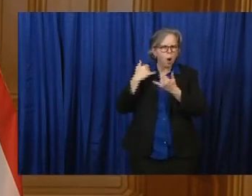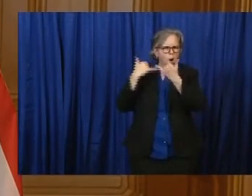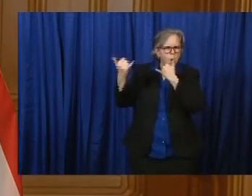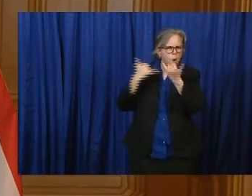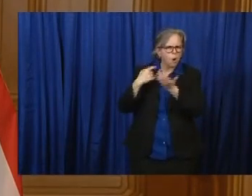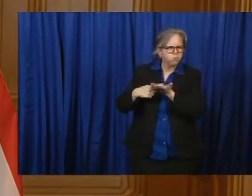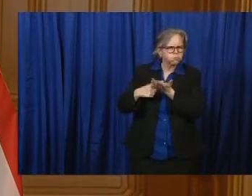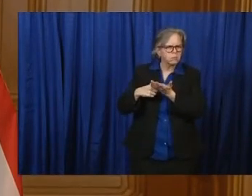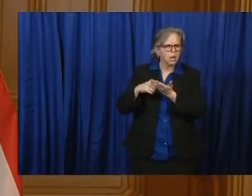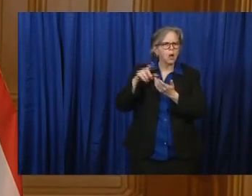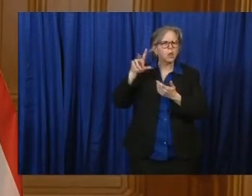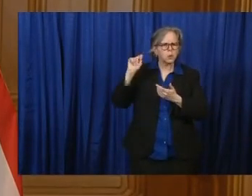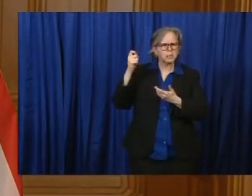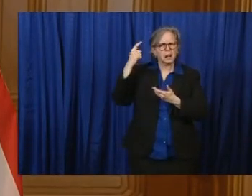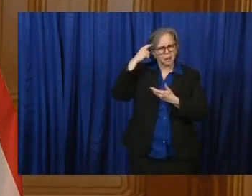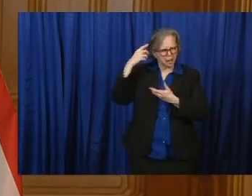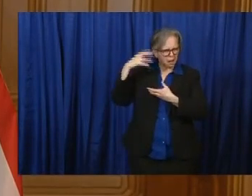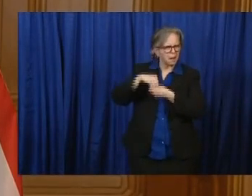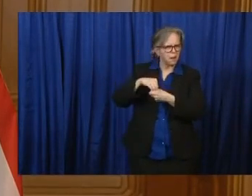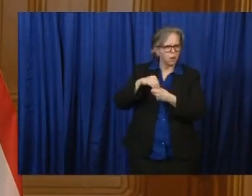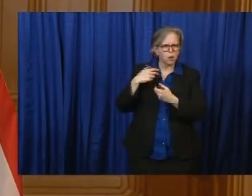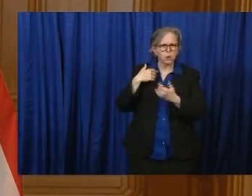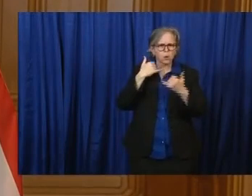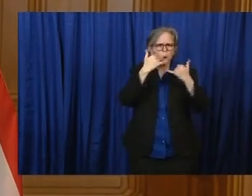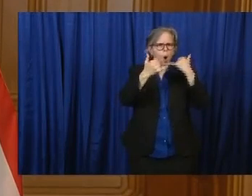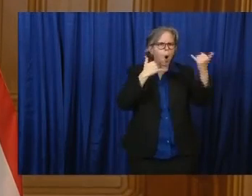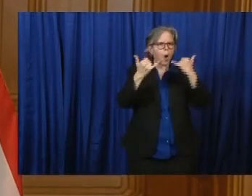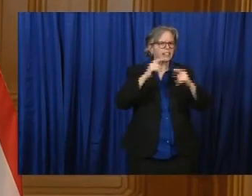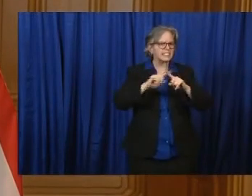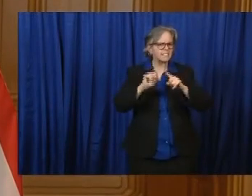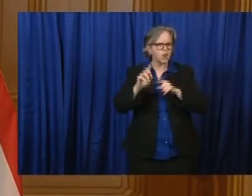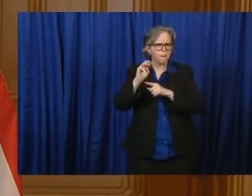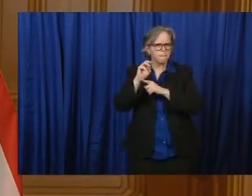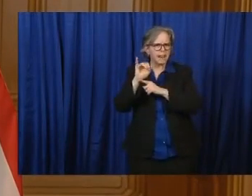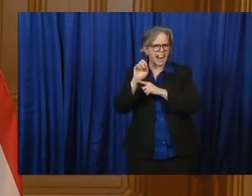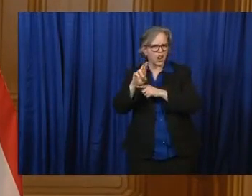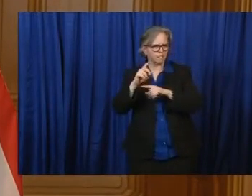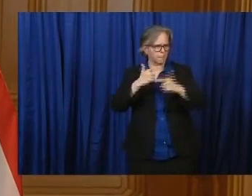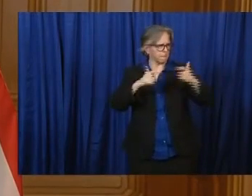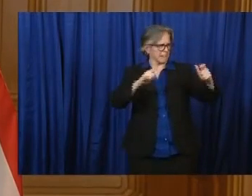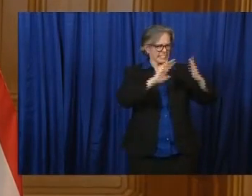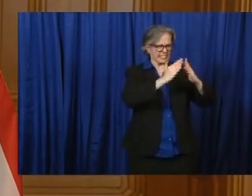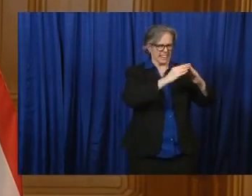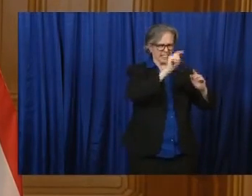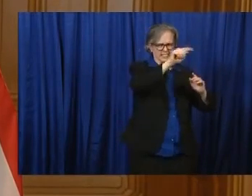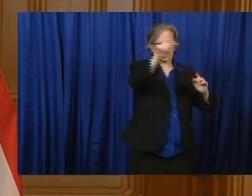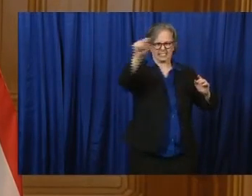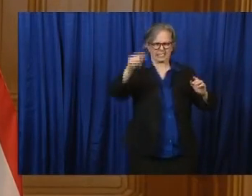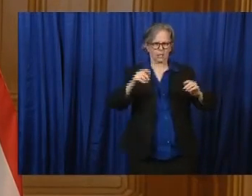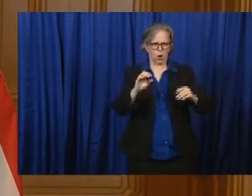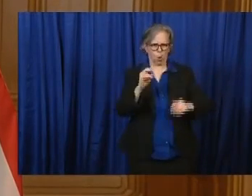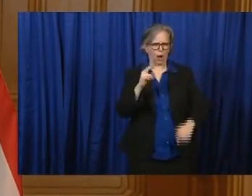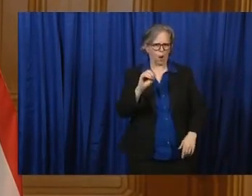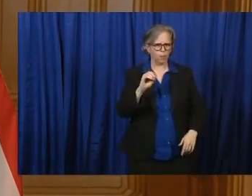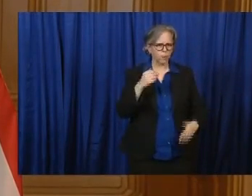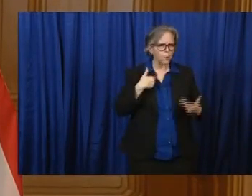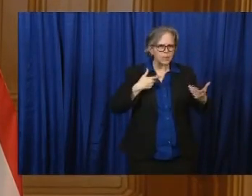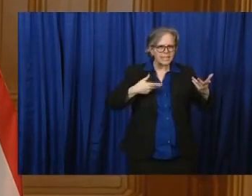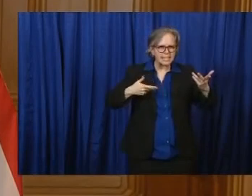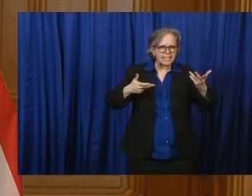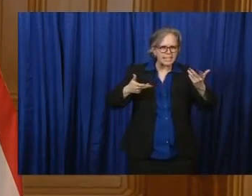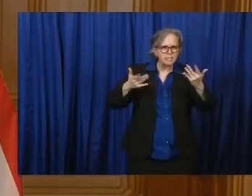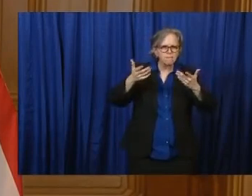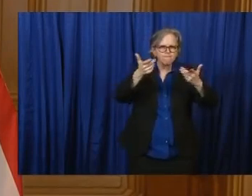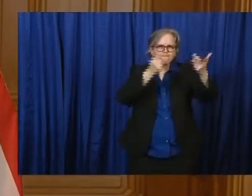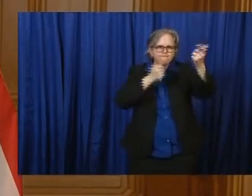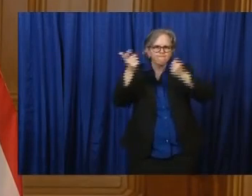to the mayors of our major cities today, as we do every day, and exchanged, I think, some very good ideas in regard to